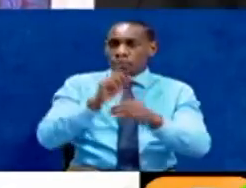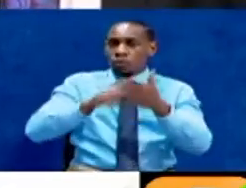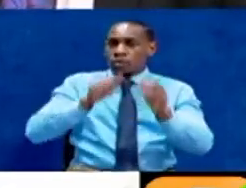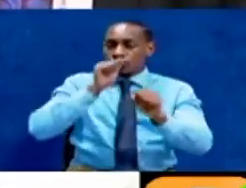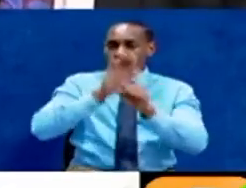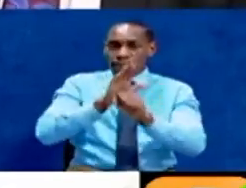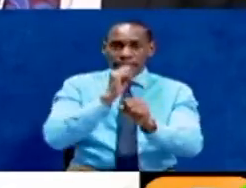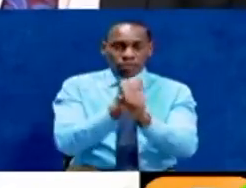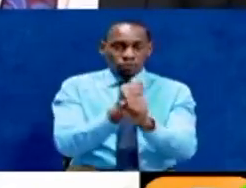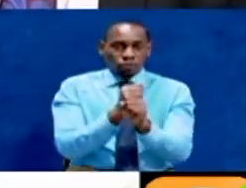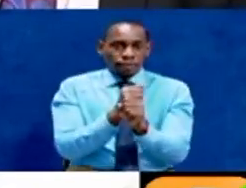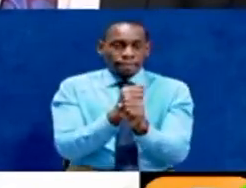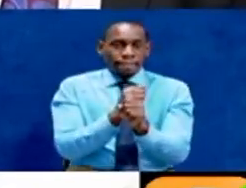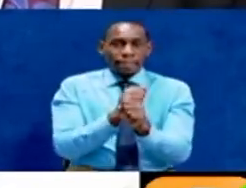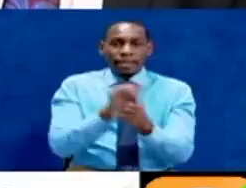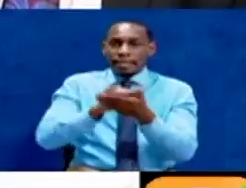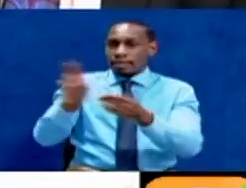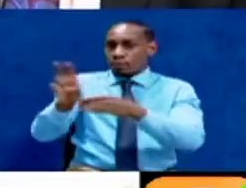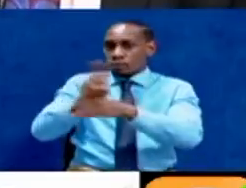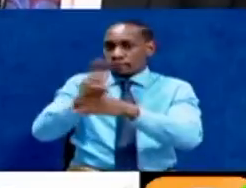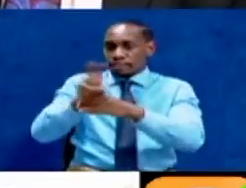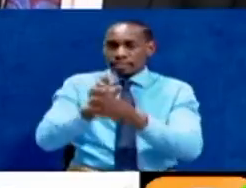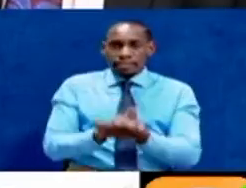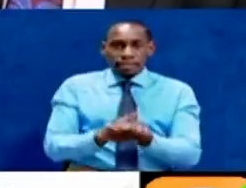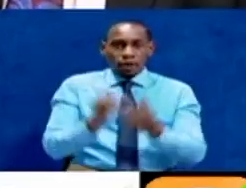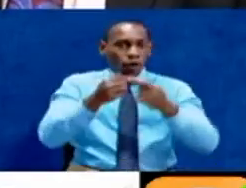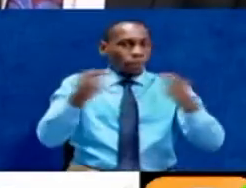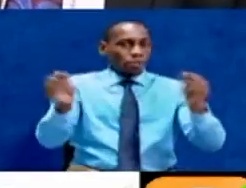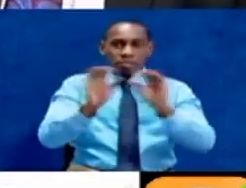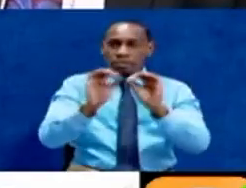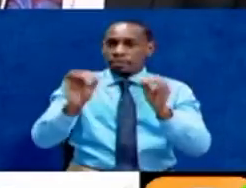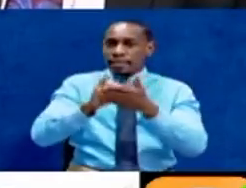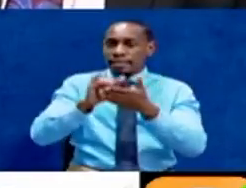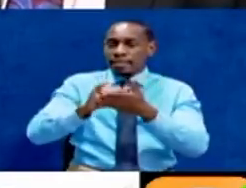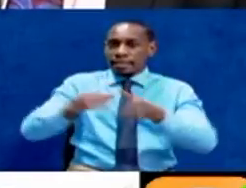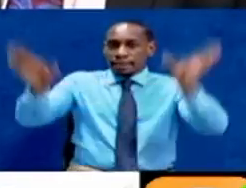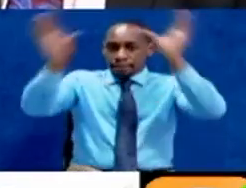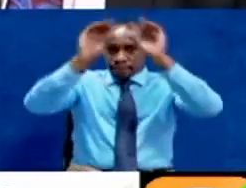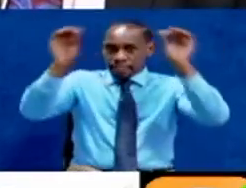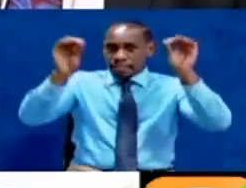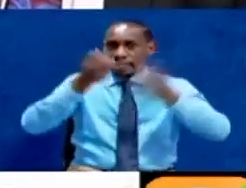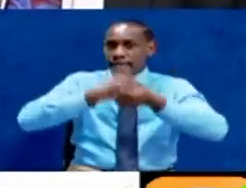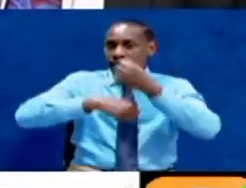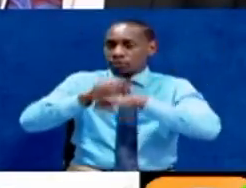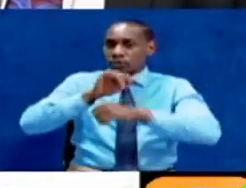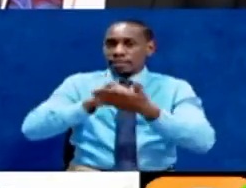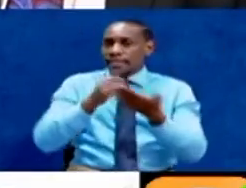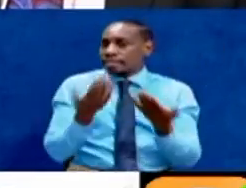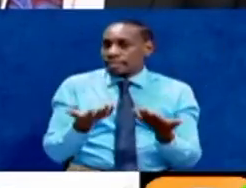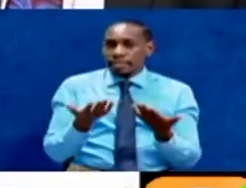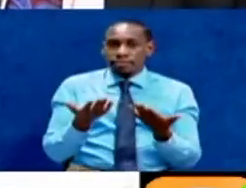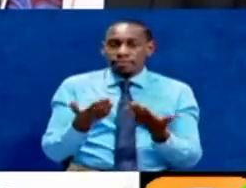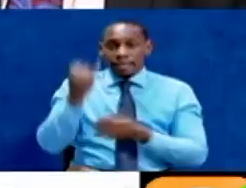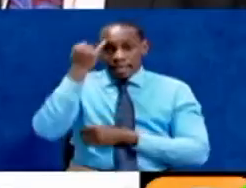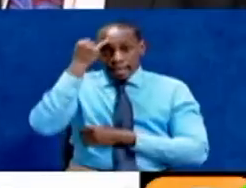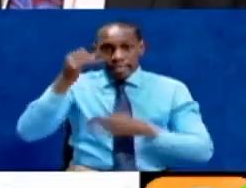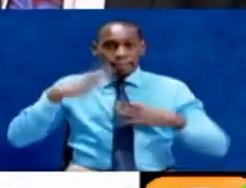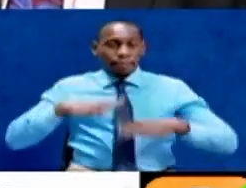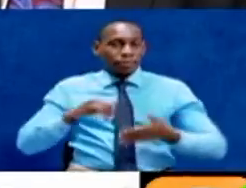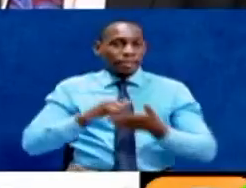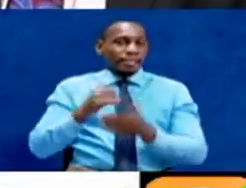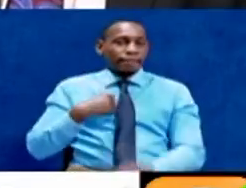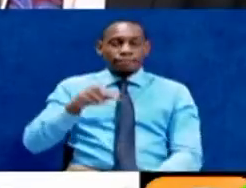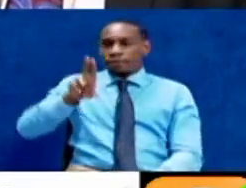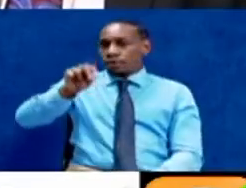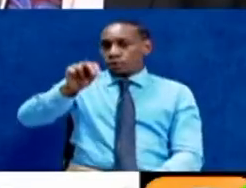promised it would do. In your view, that is what oversighting is. It is not opposing what the executive is doing, which seems to be the perception that people have.